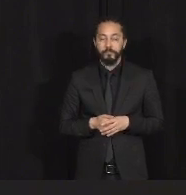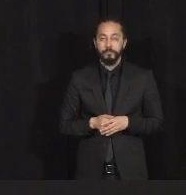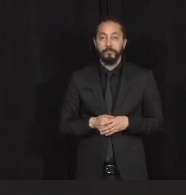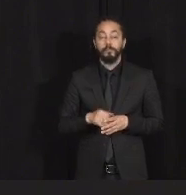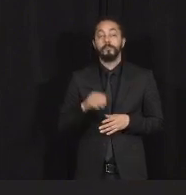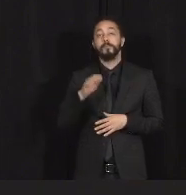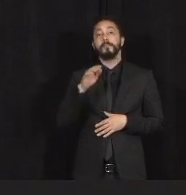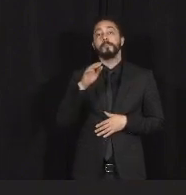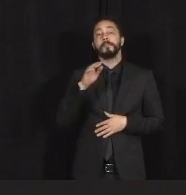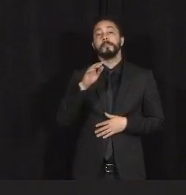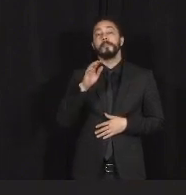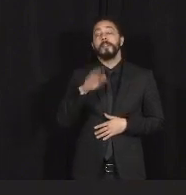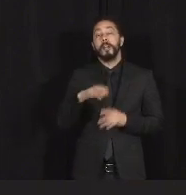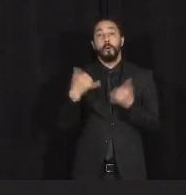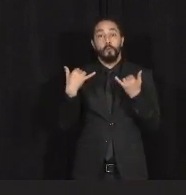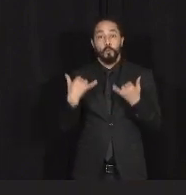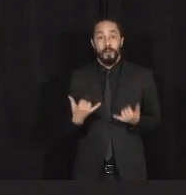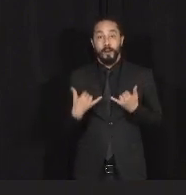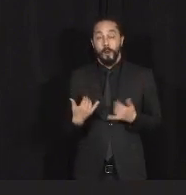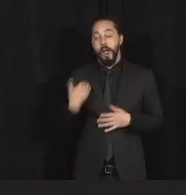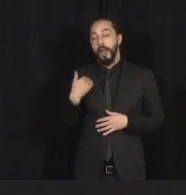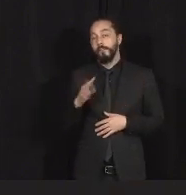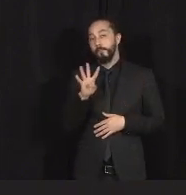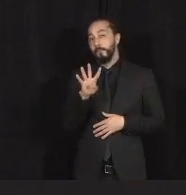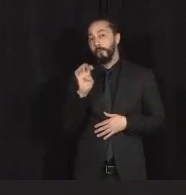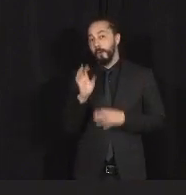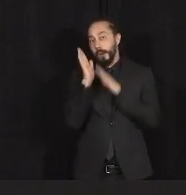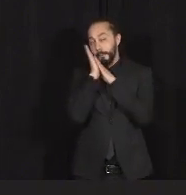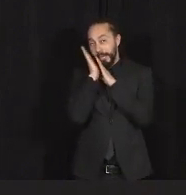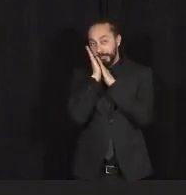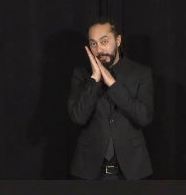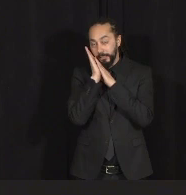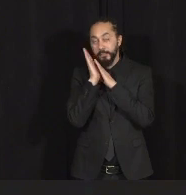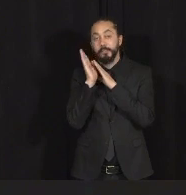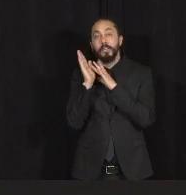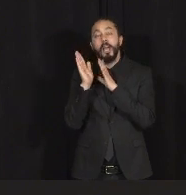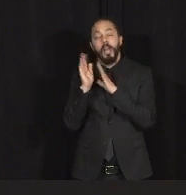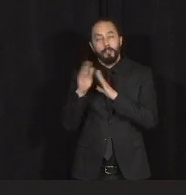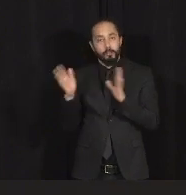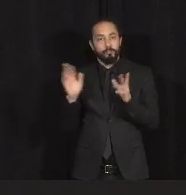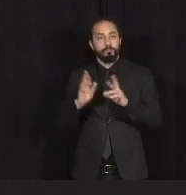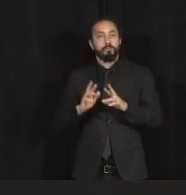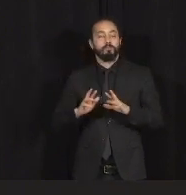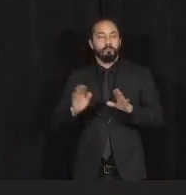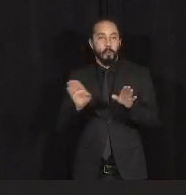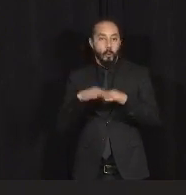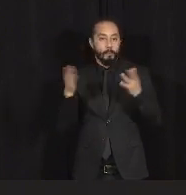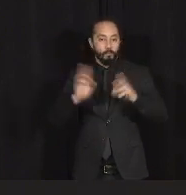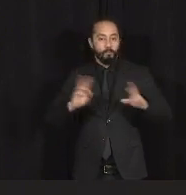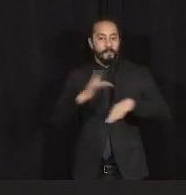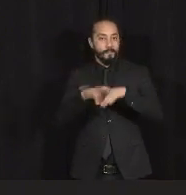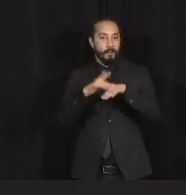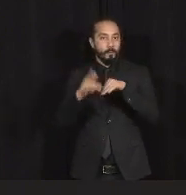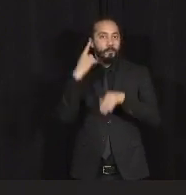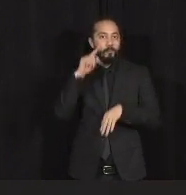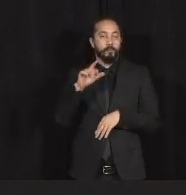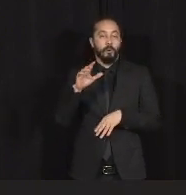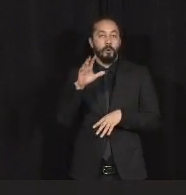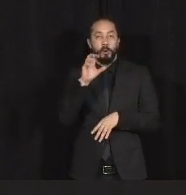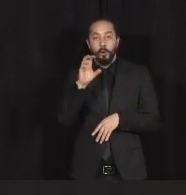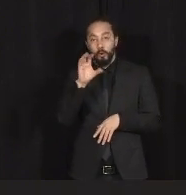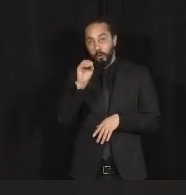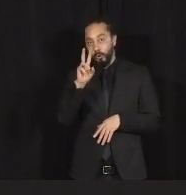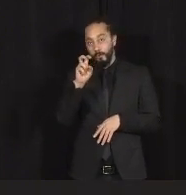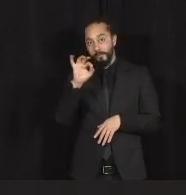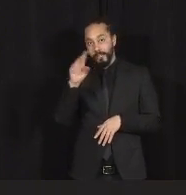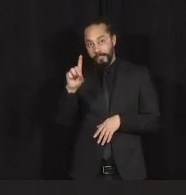400 beds dedicated and open for COVID cases. We are able to grow that by another 900. That is the